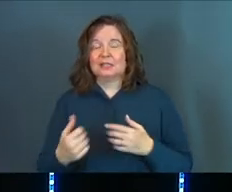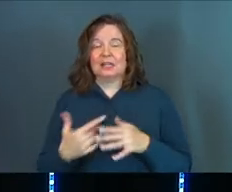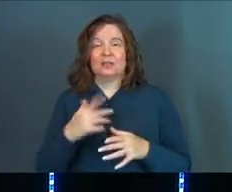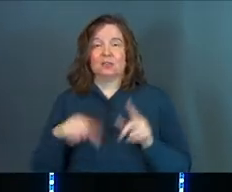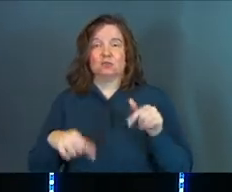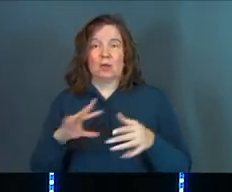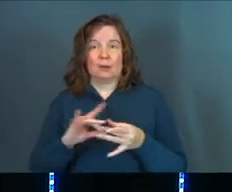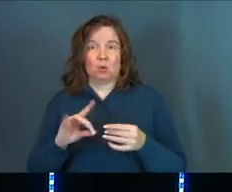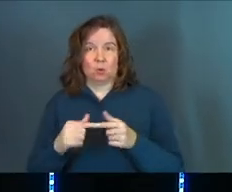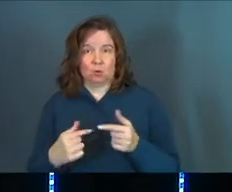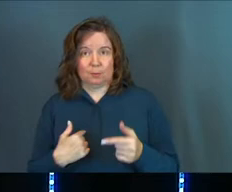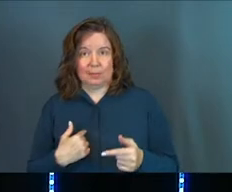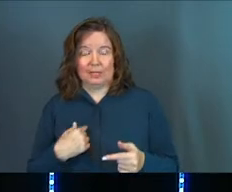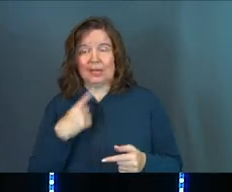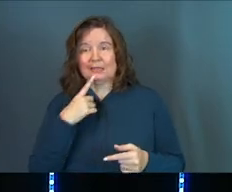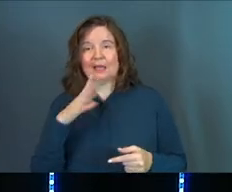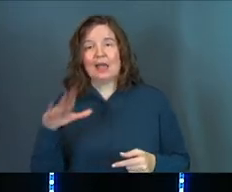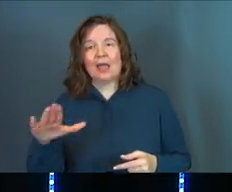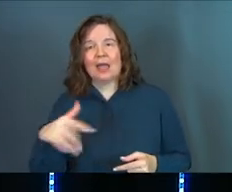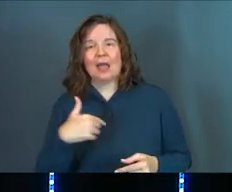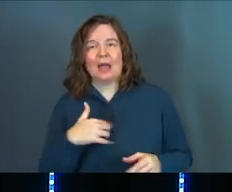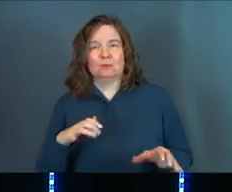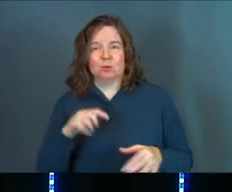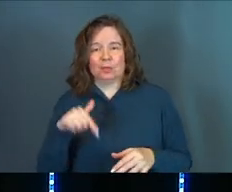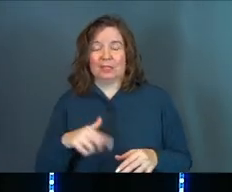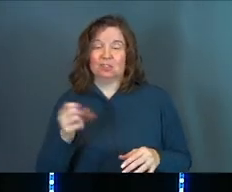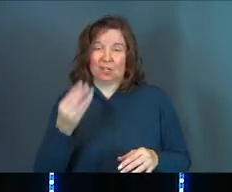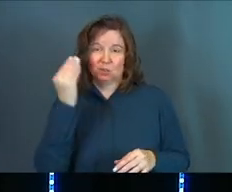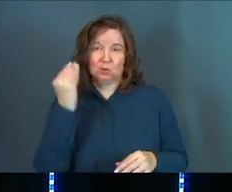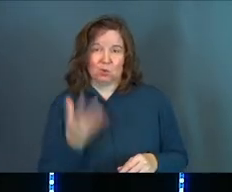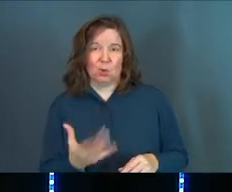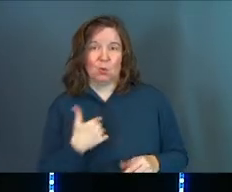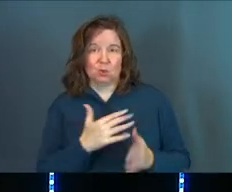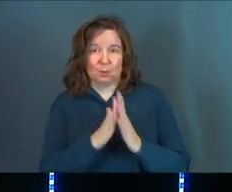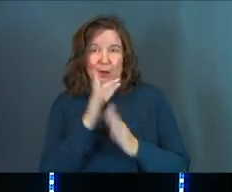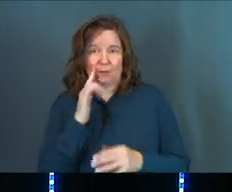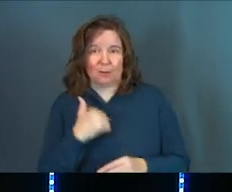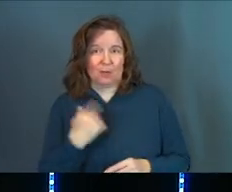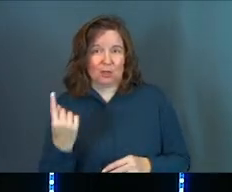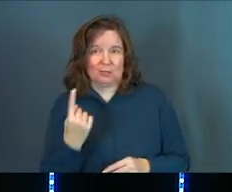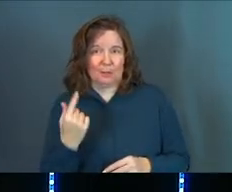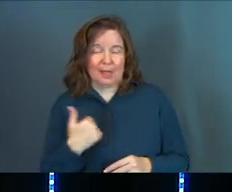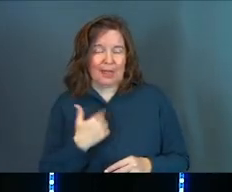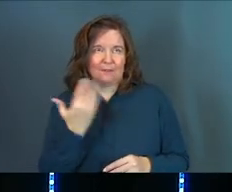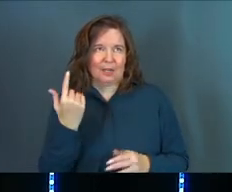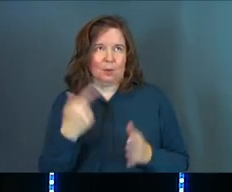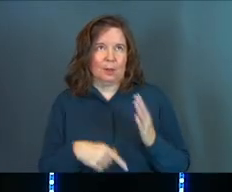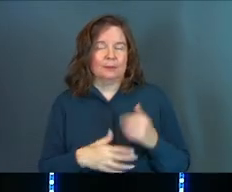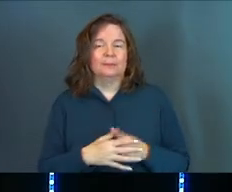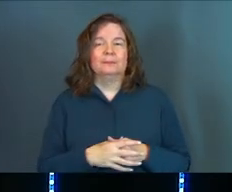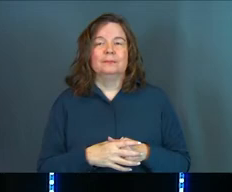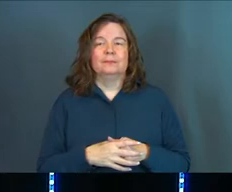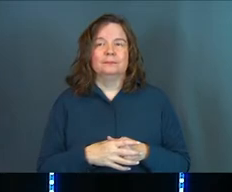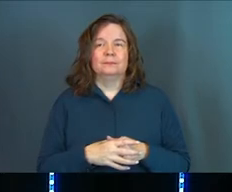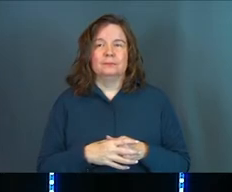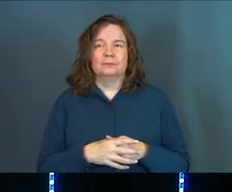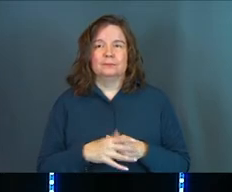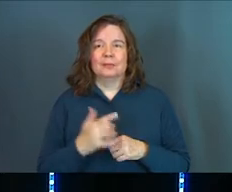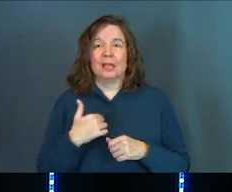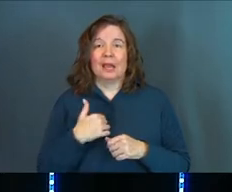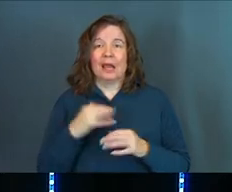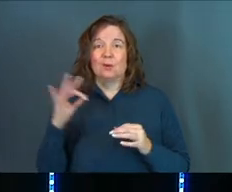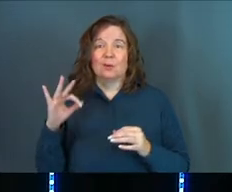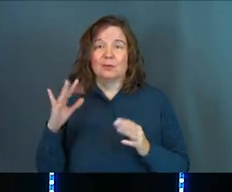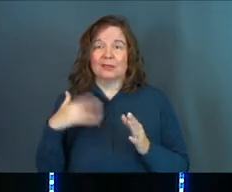this random note out to me and said, hey, I'm doing this just so you know. Would you pray for me or something? I forget what. And I